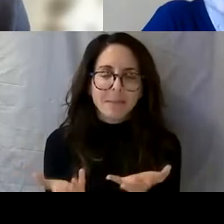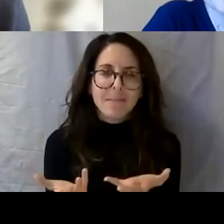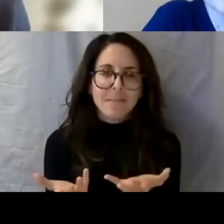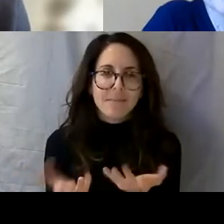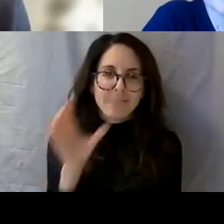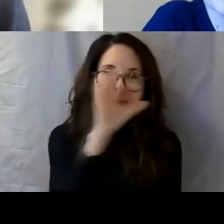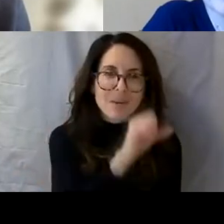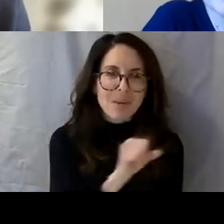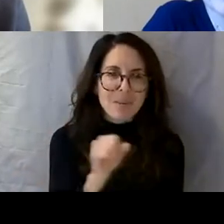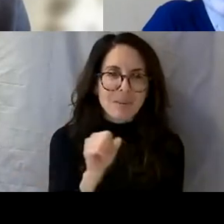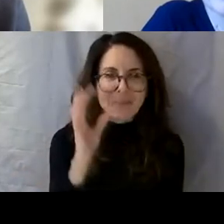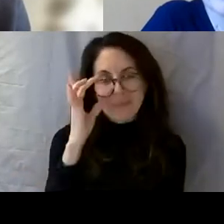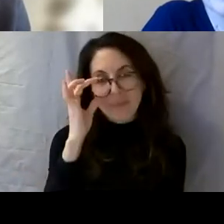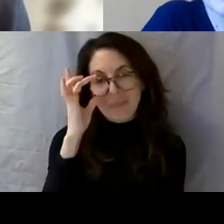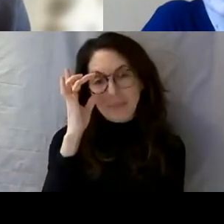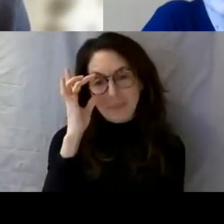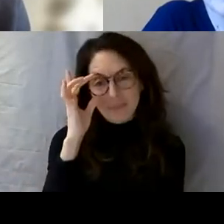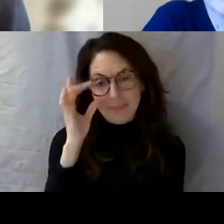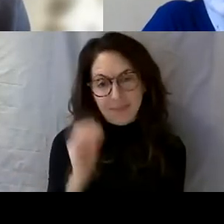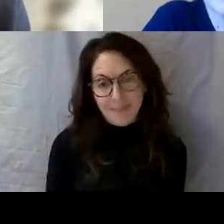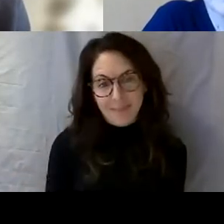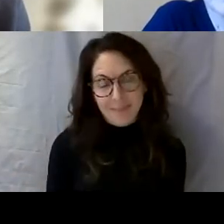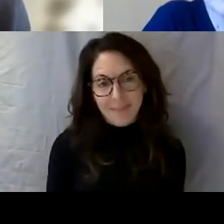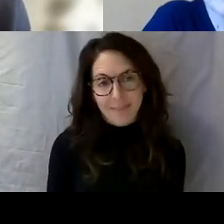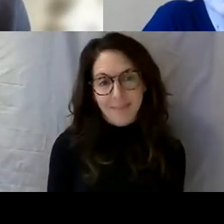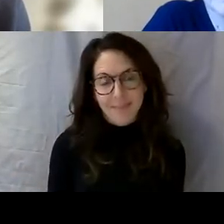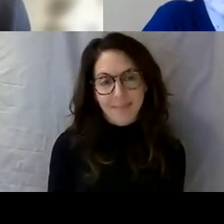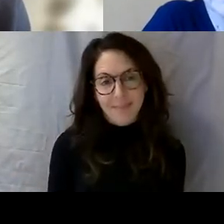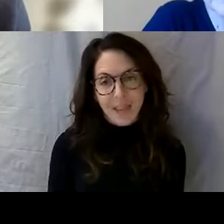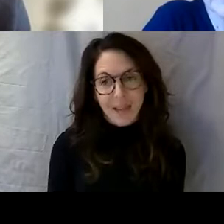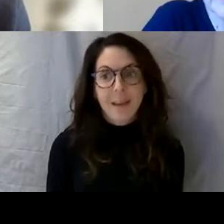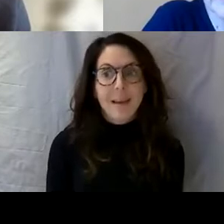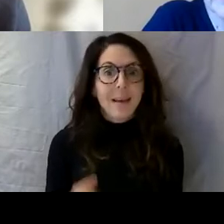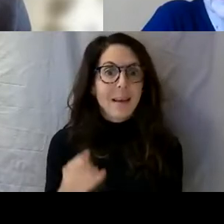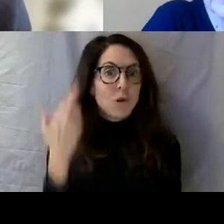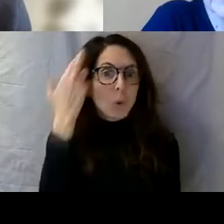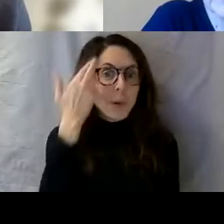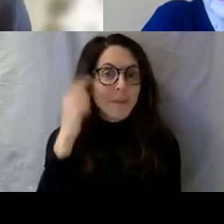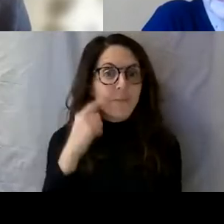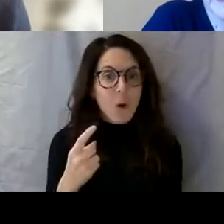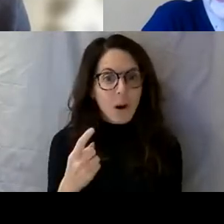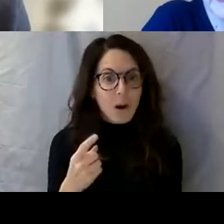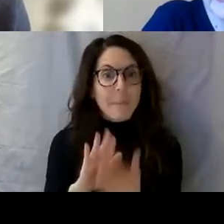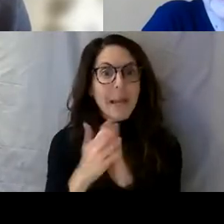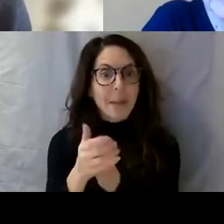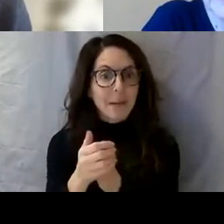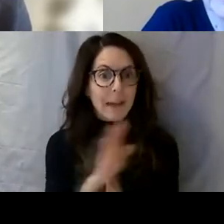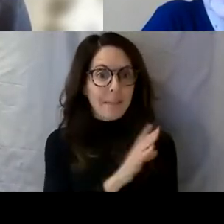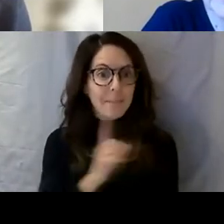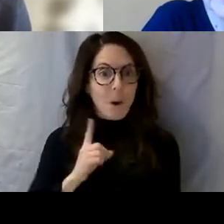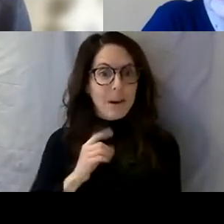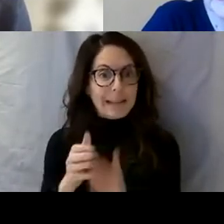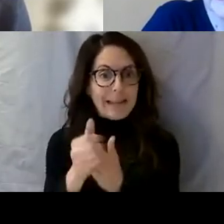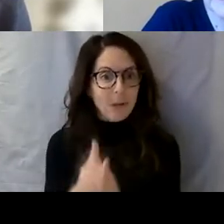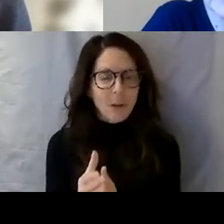the idea of becoming a leader on a board these days has to be taken a lot more seriously. You can't just simply be